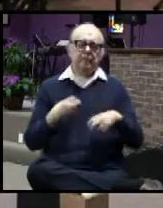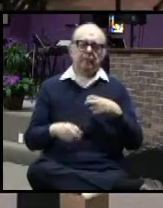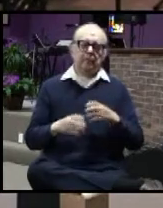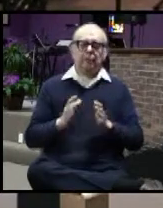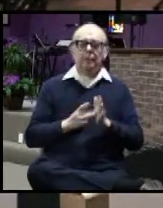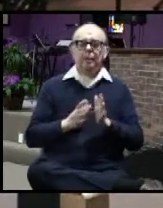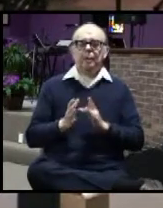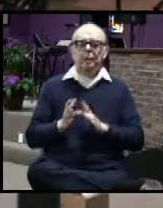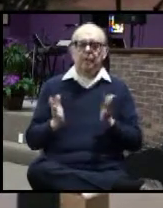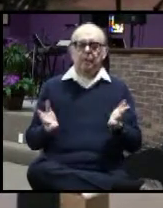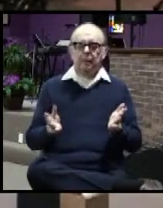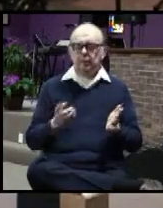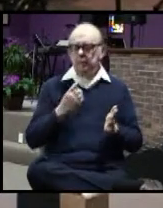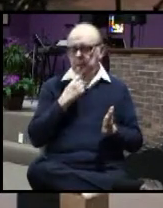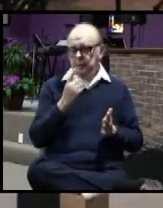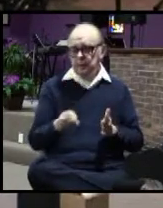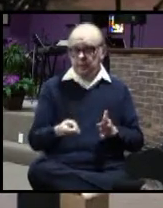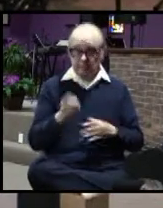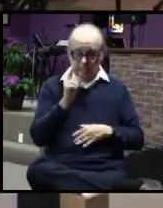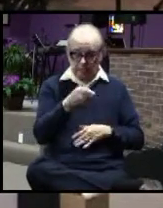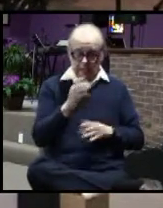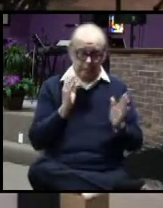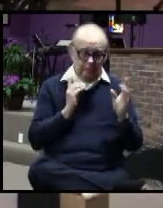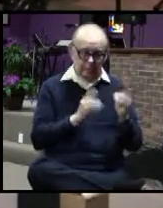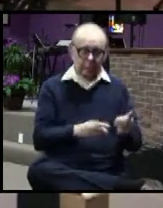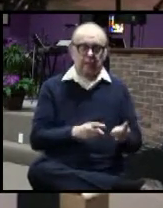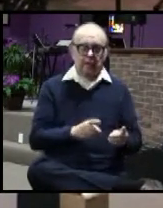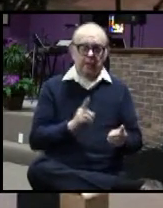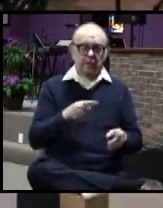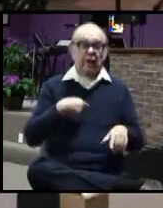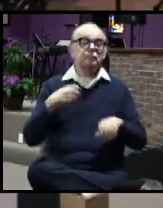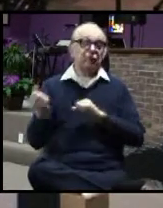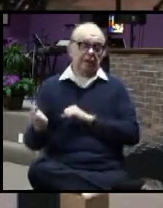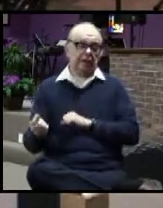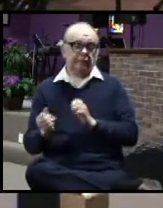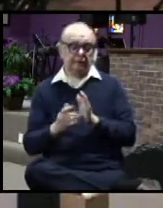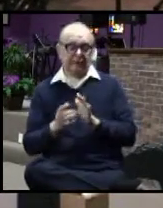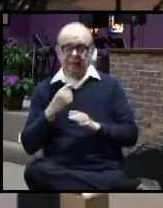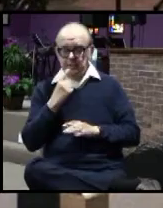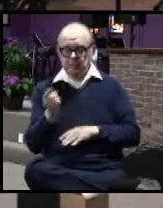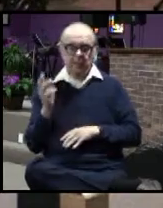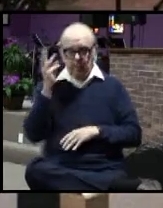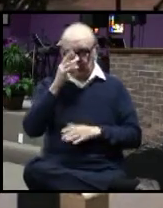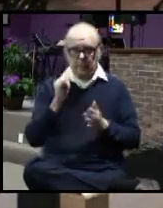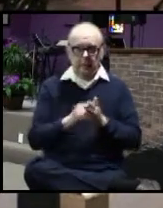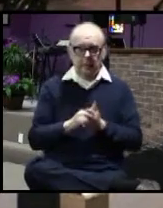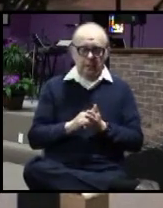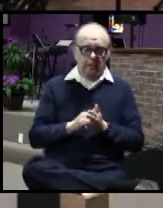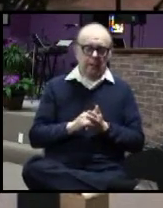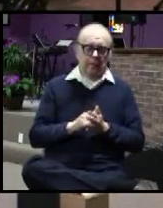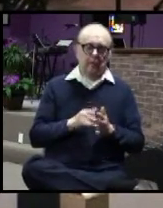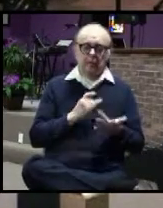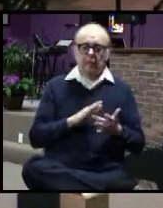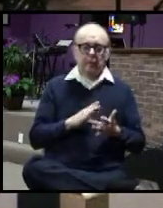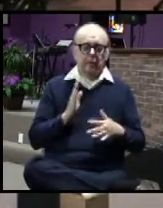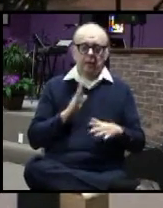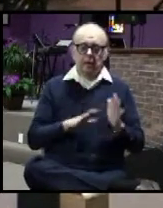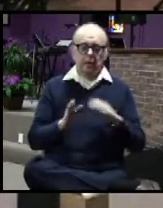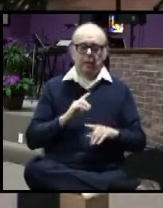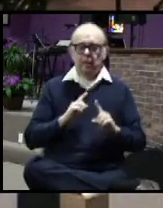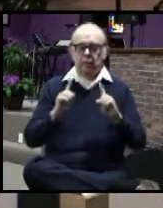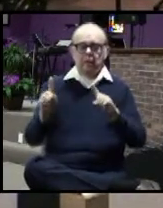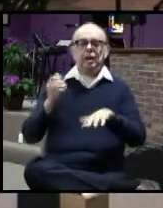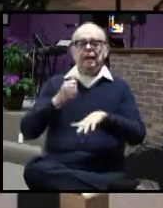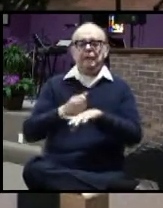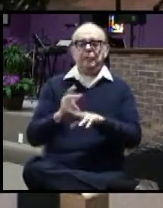comfort them and tells them, hey, listen, guys, I'm going away. But don't worry about it. Don't let your hearts be troubled. I go away, but I go to prepare a place